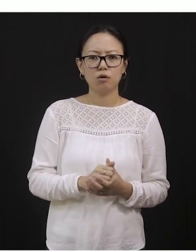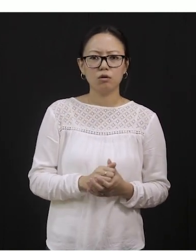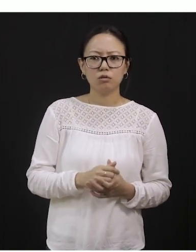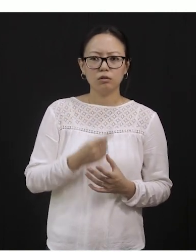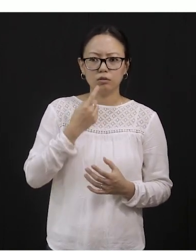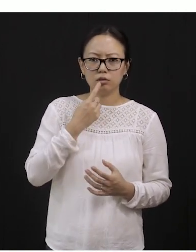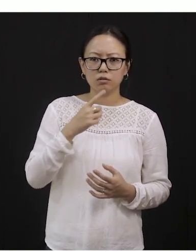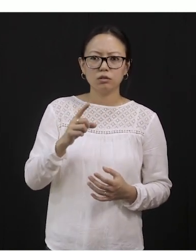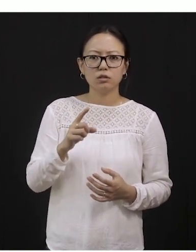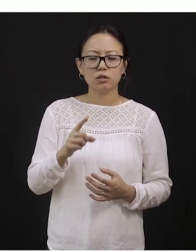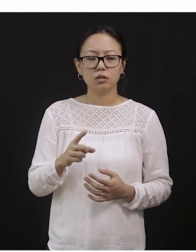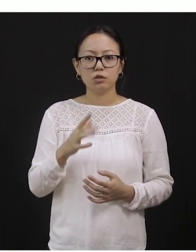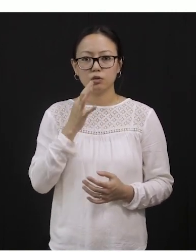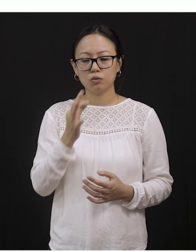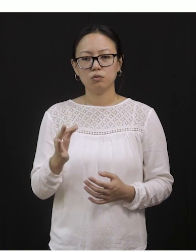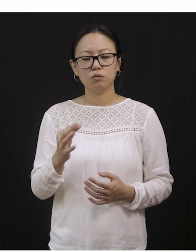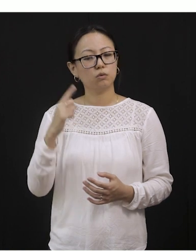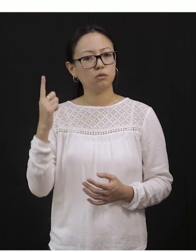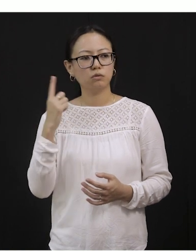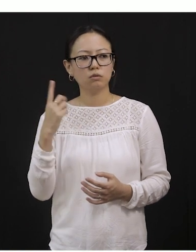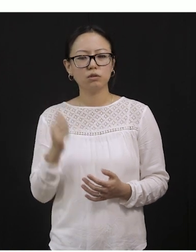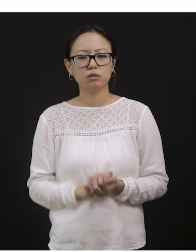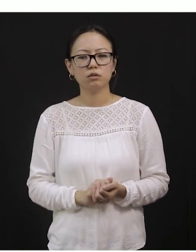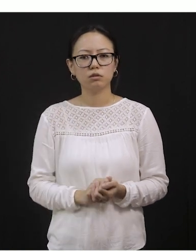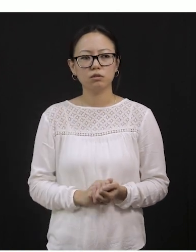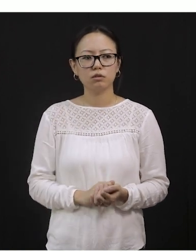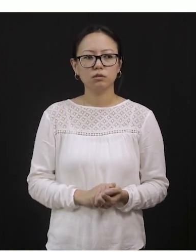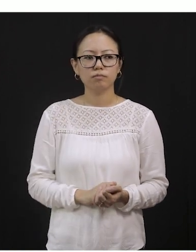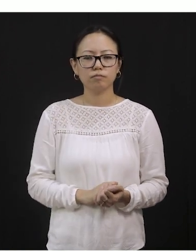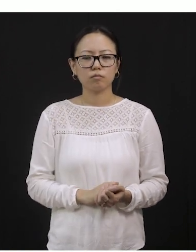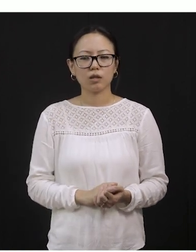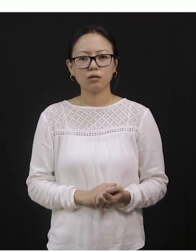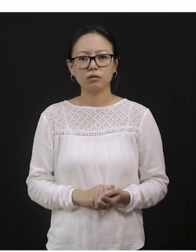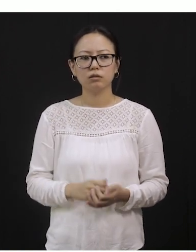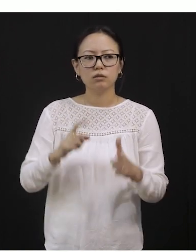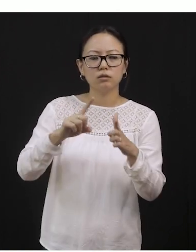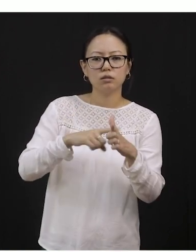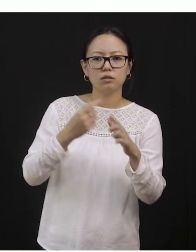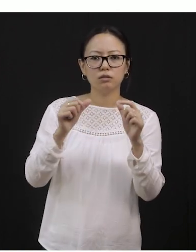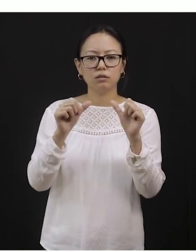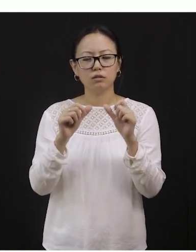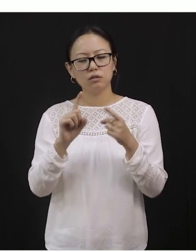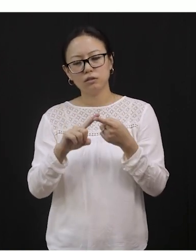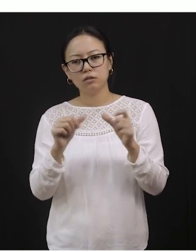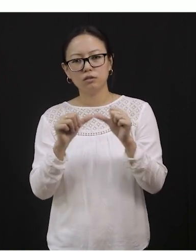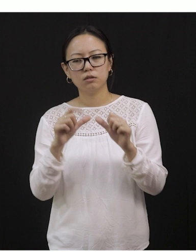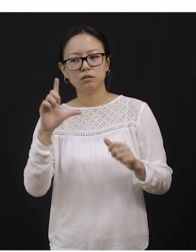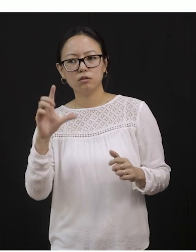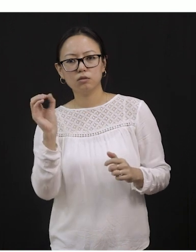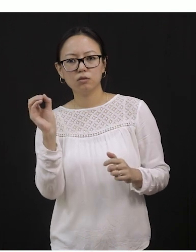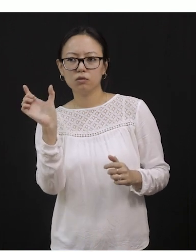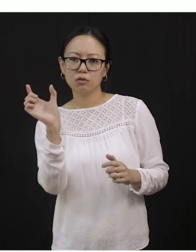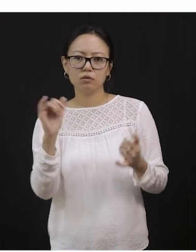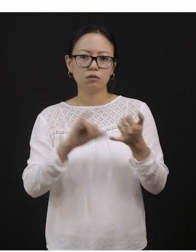very important. For example, see, your mother buys a toy car for your brother. You should not be jealous of it. Why?